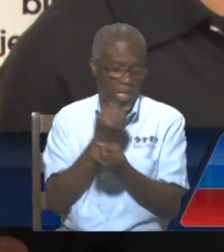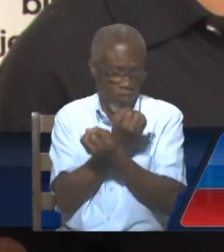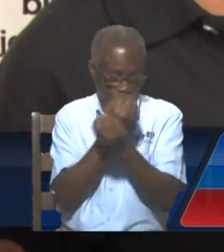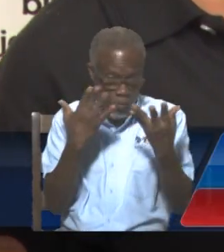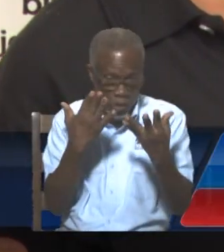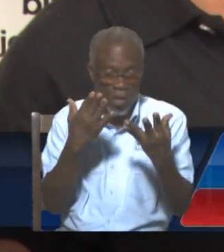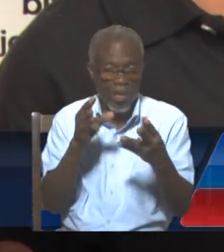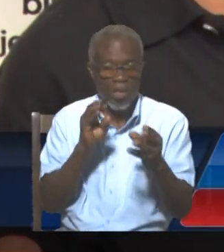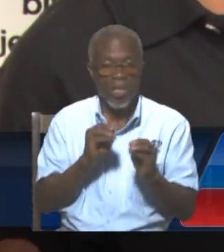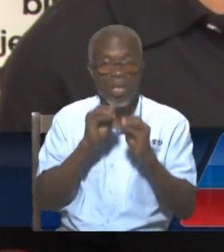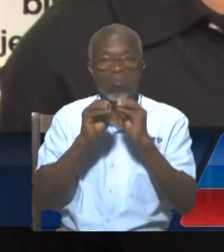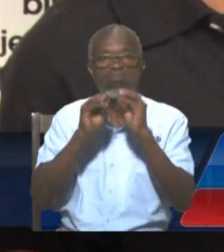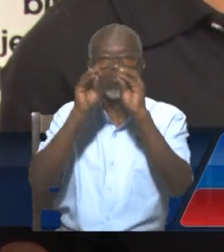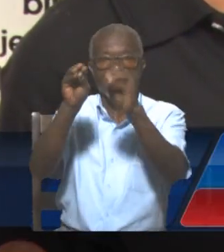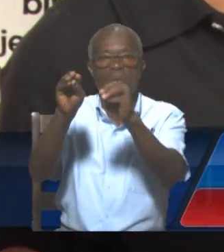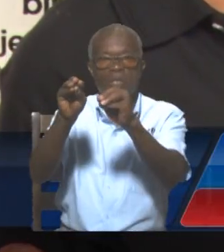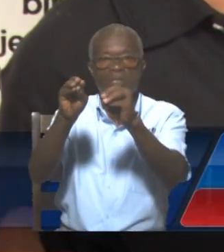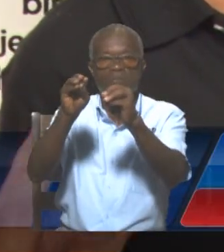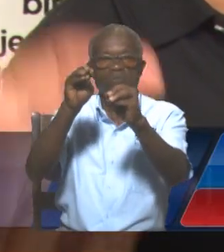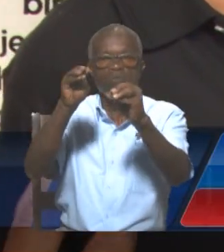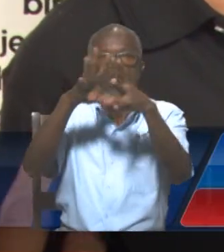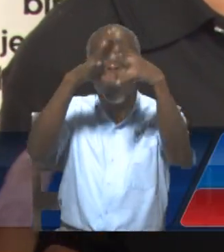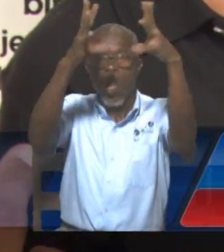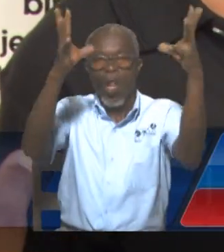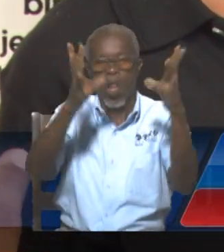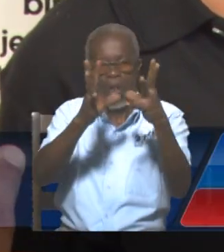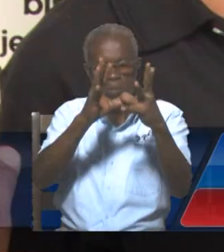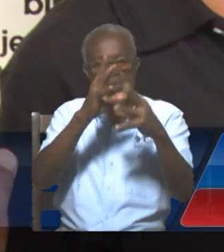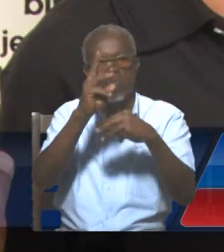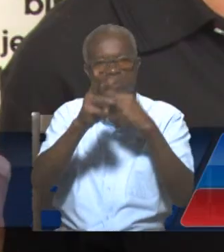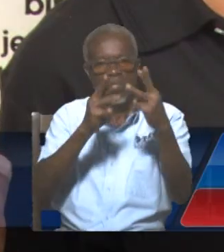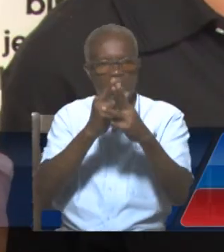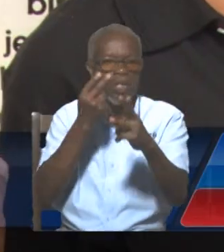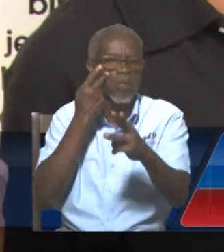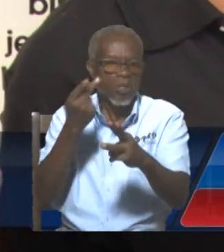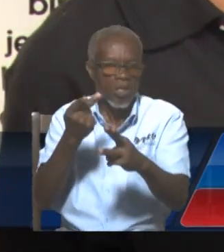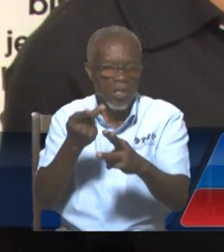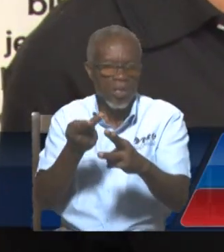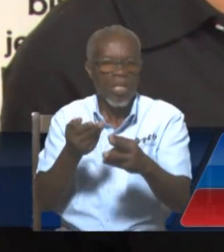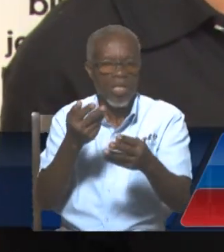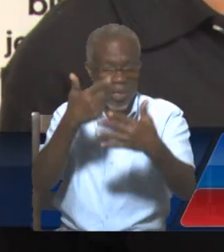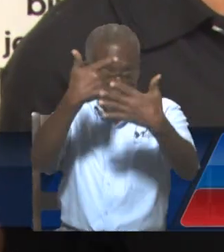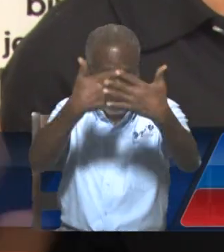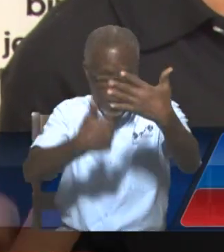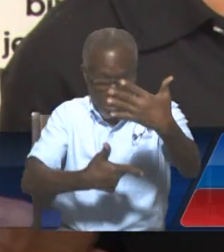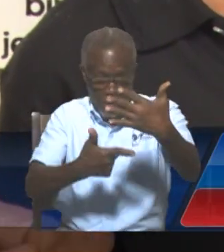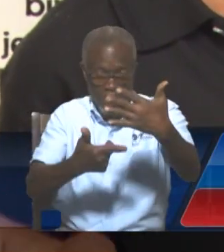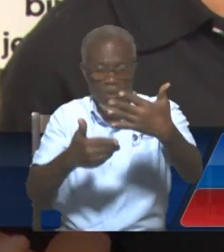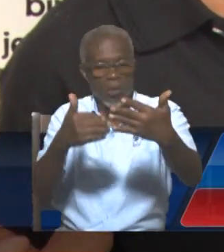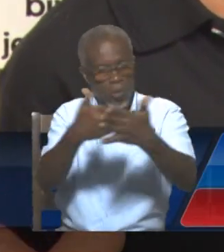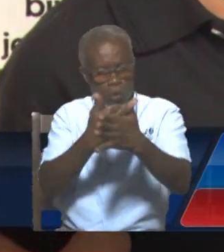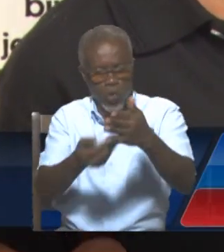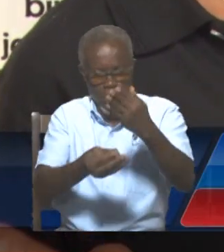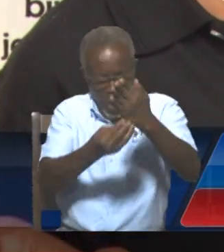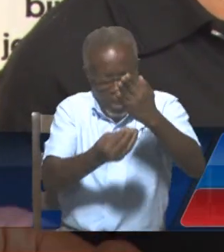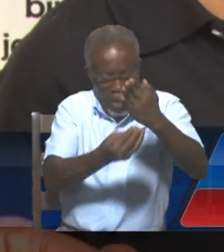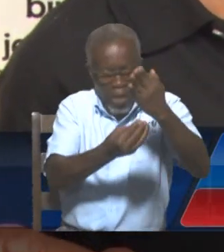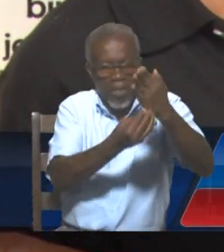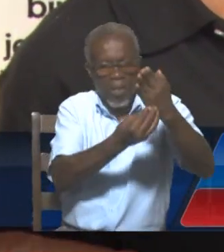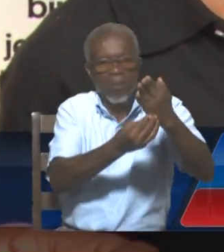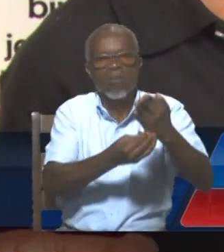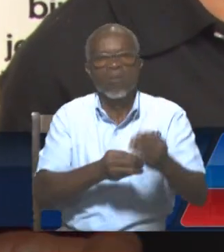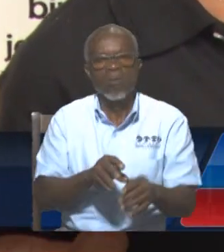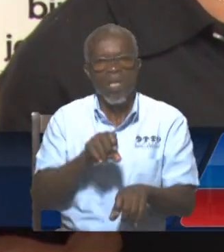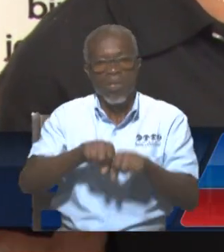a global database. So everything we put on, we upload all of the lists, and those can then be useful data for scientists to do further studies,